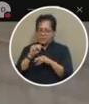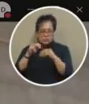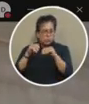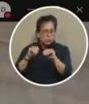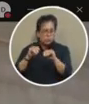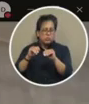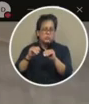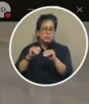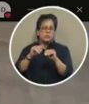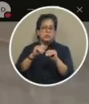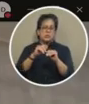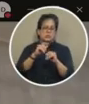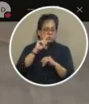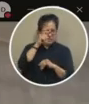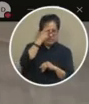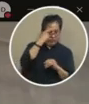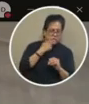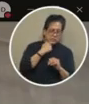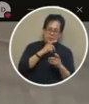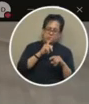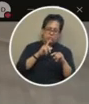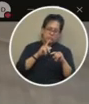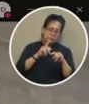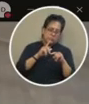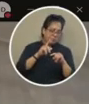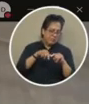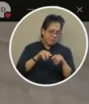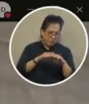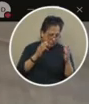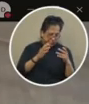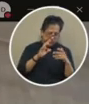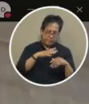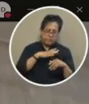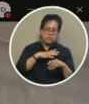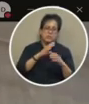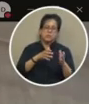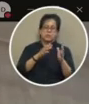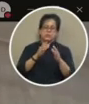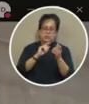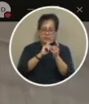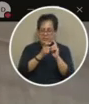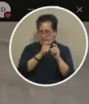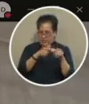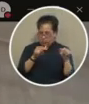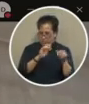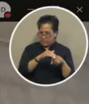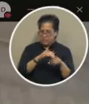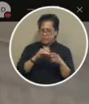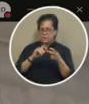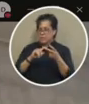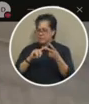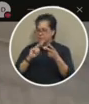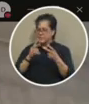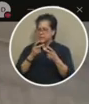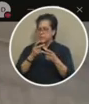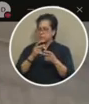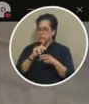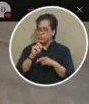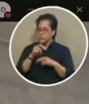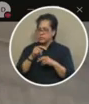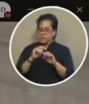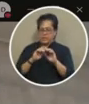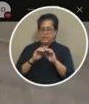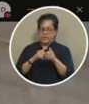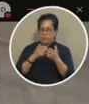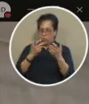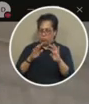has prohibited us from stopping gun stores from opening, so I don't know if we just need to change language. And then my second question is,